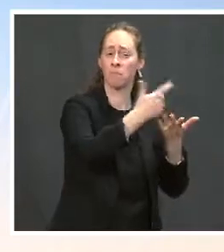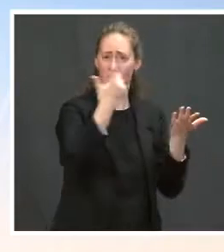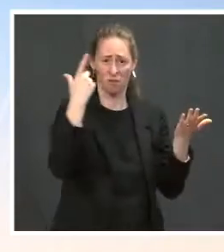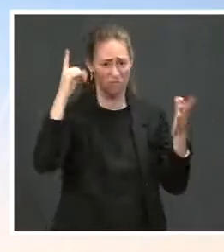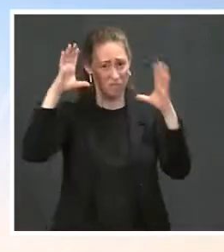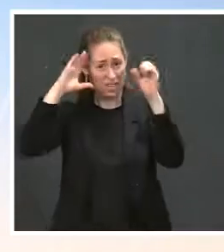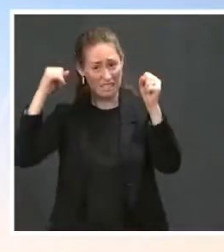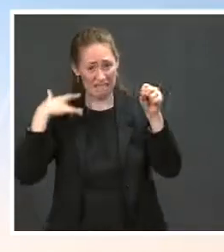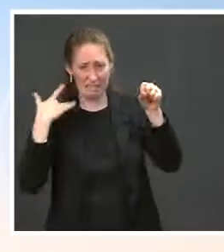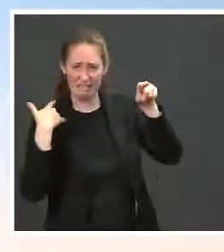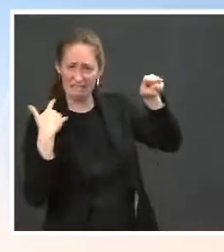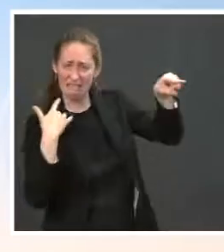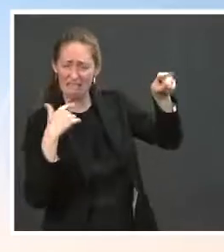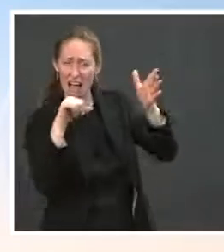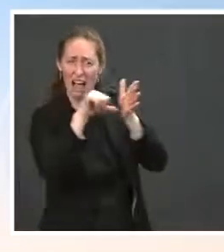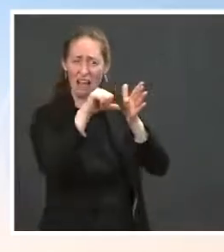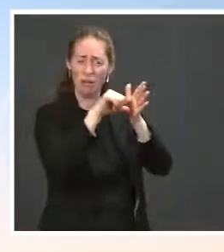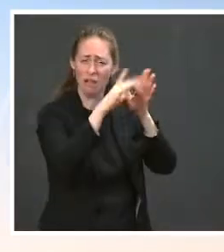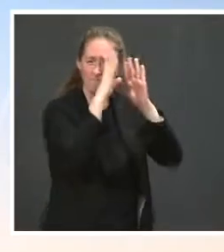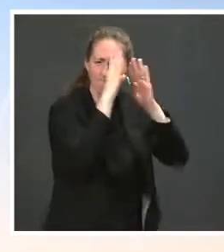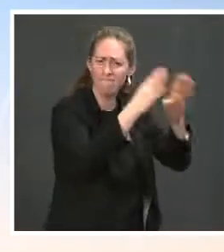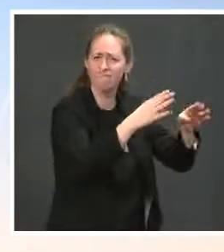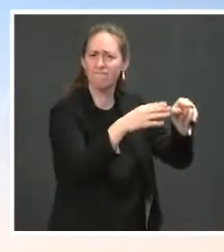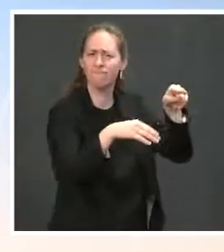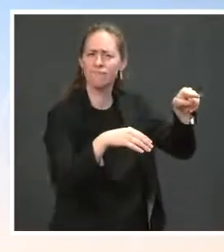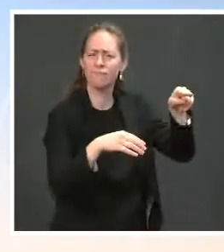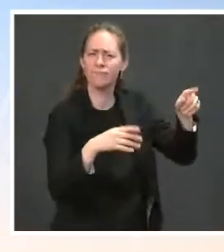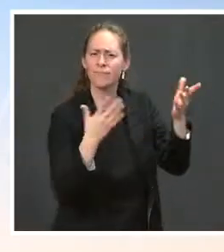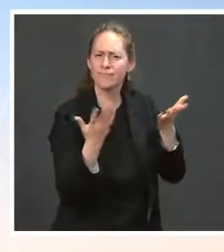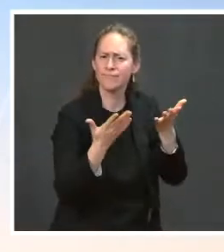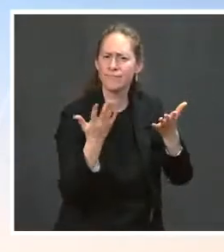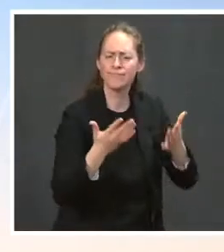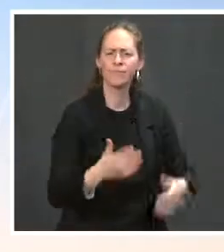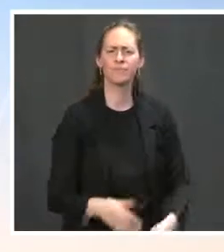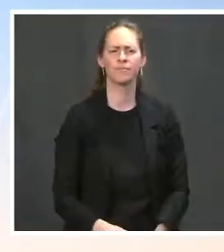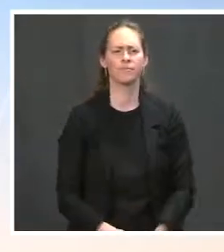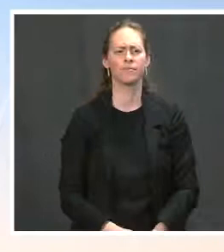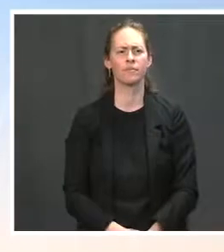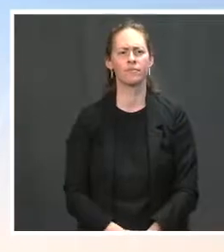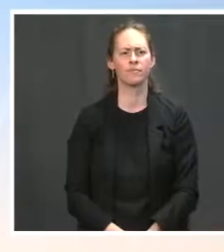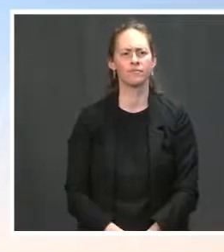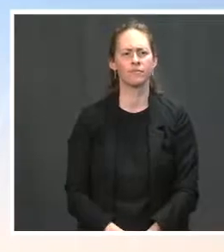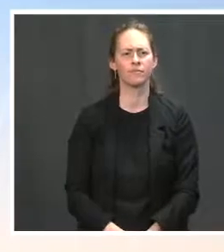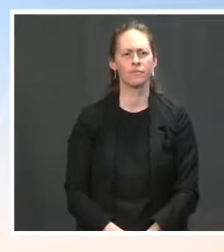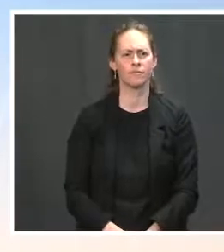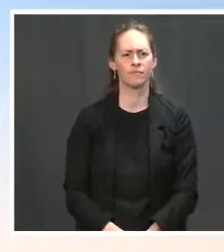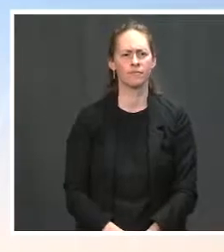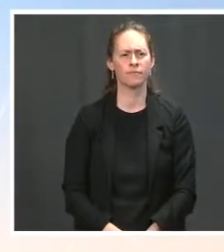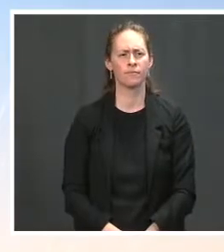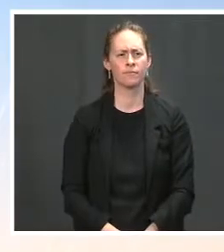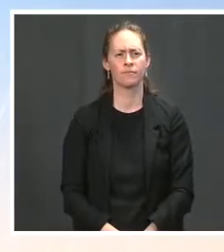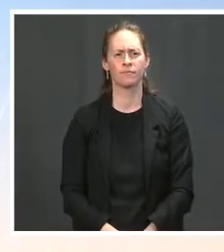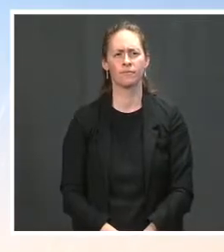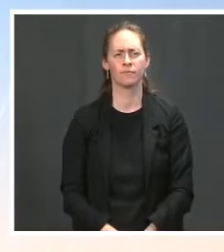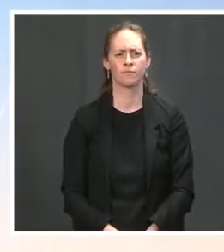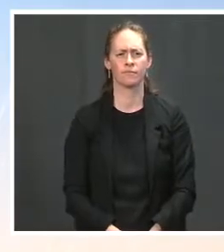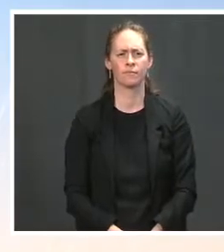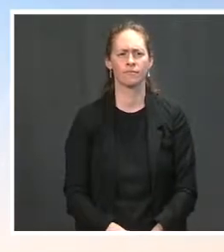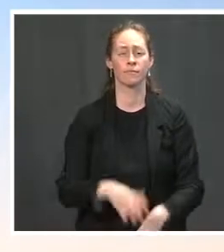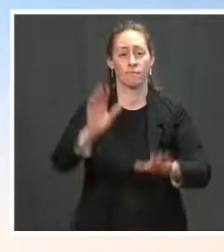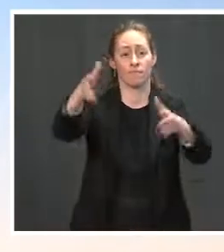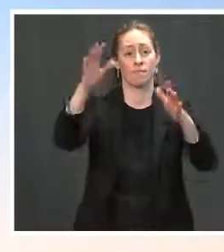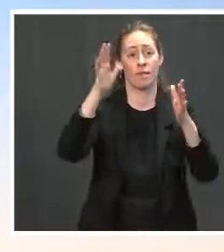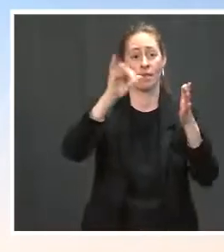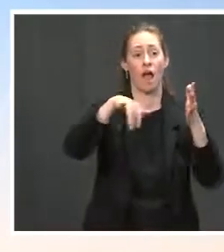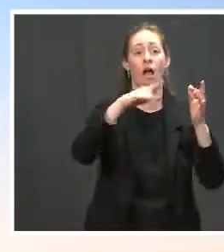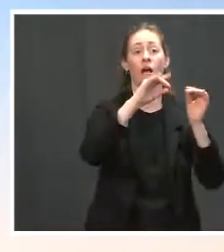in Vienna through your partners, European partners? I believe that the conversations in Vienna, which are